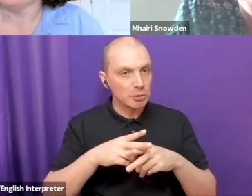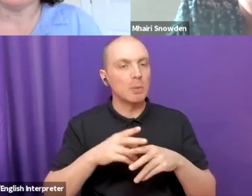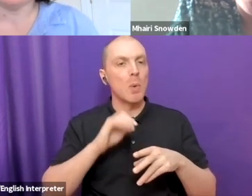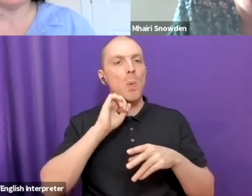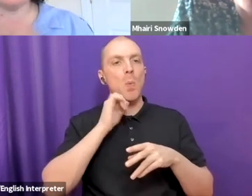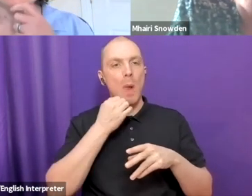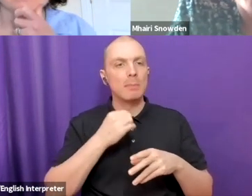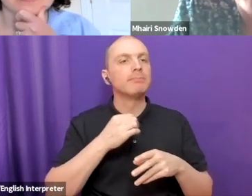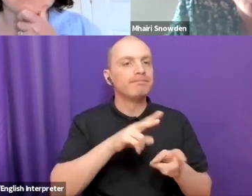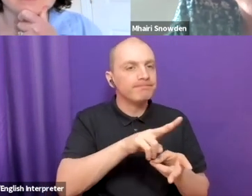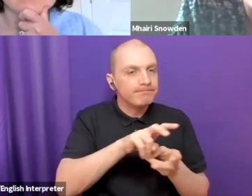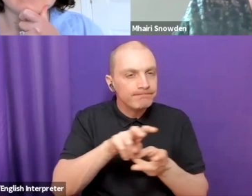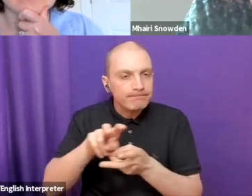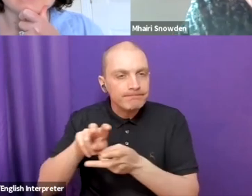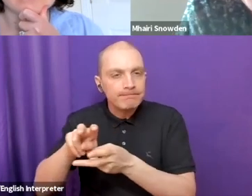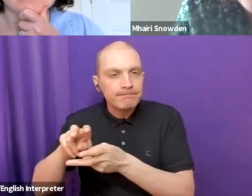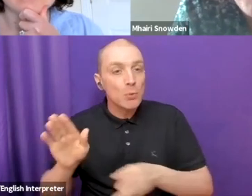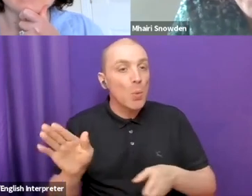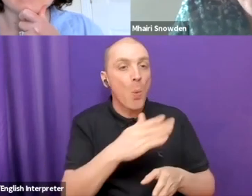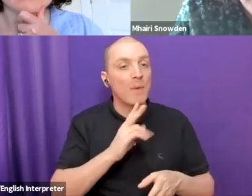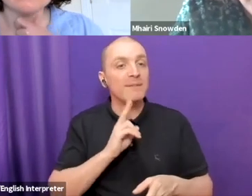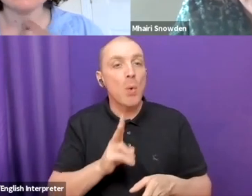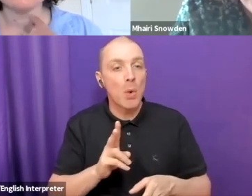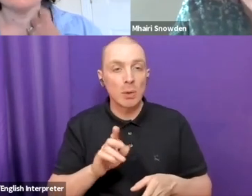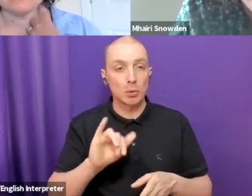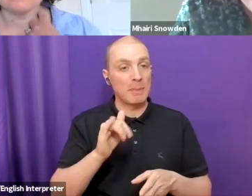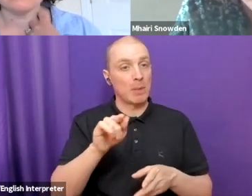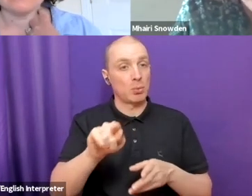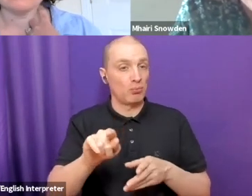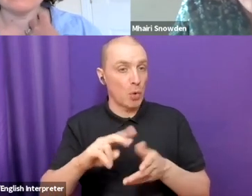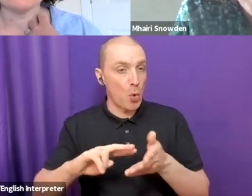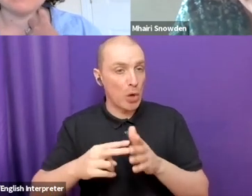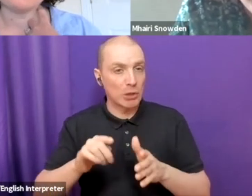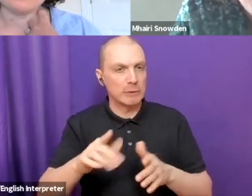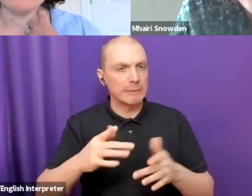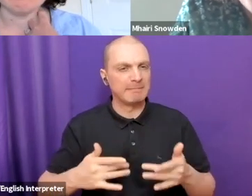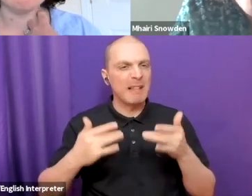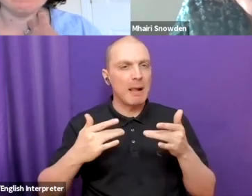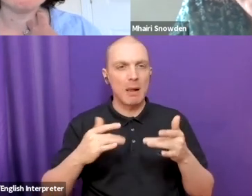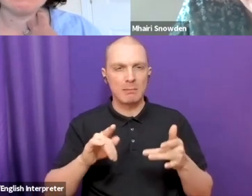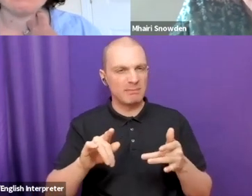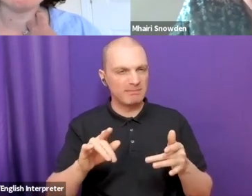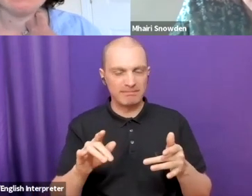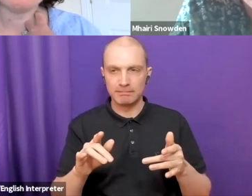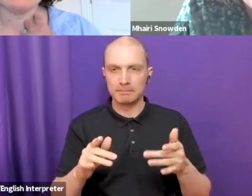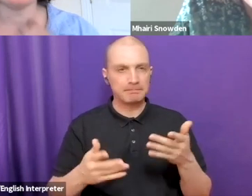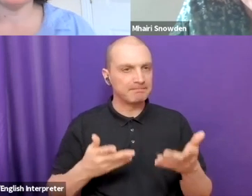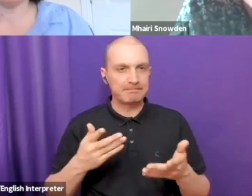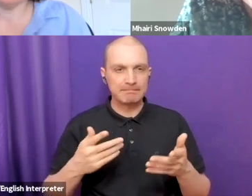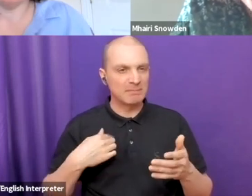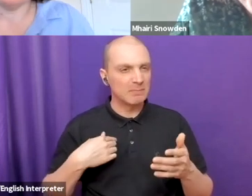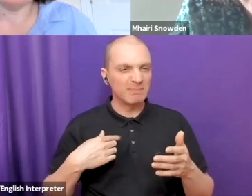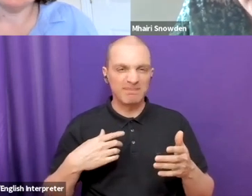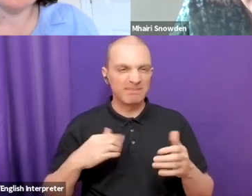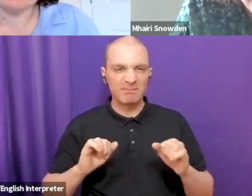So if you're from an organisation who you're thinking we don't really have the capacity, or for whatever reason we're probably not going to